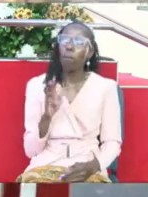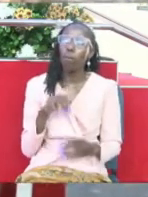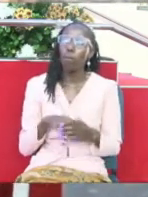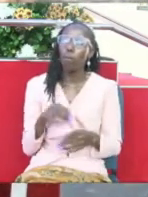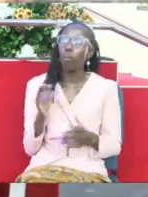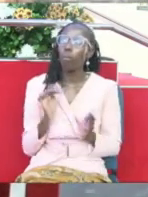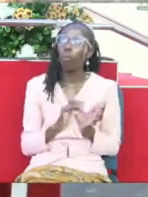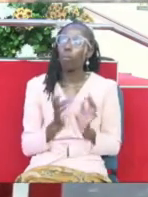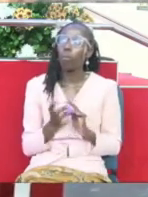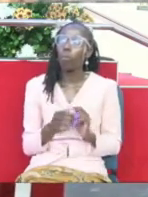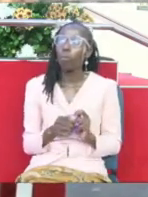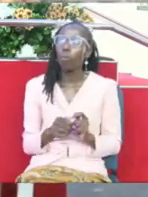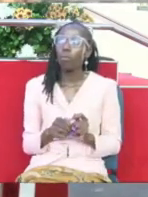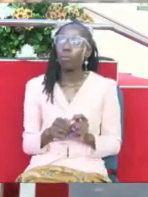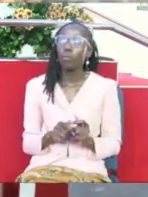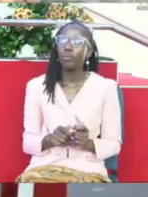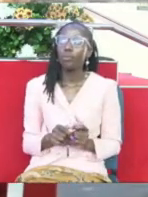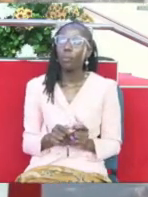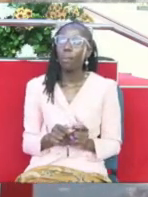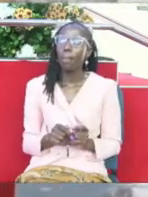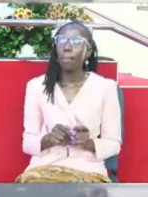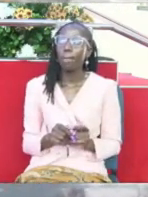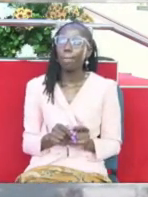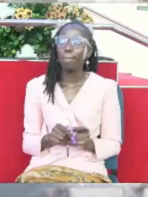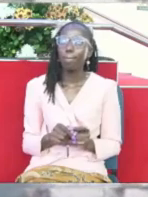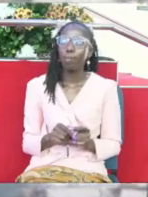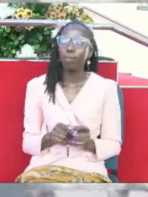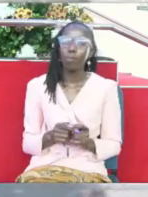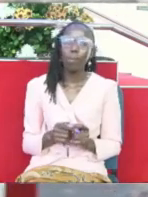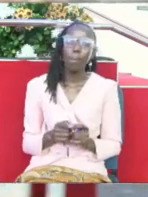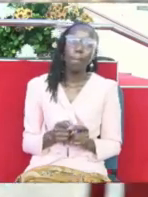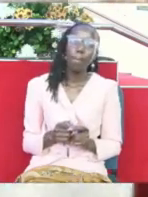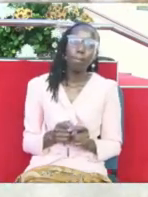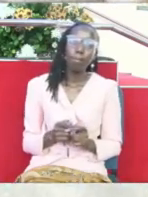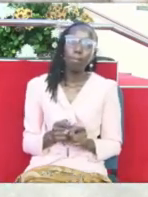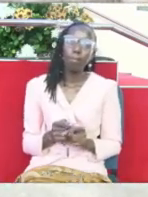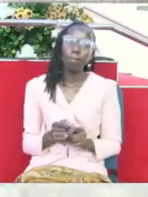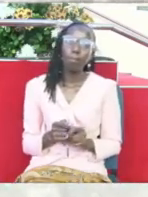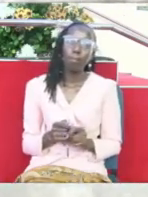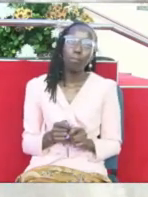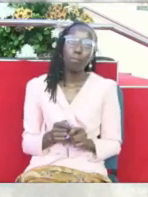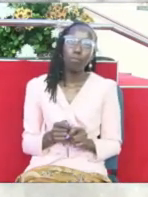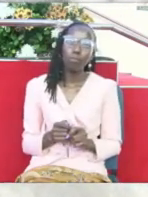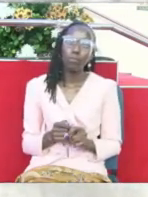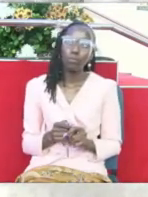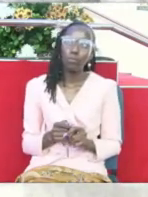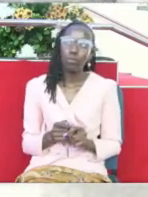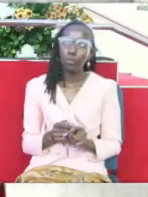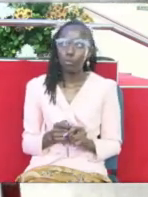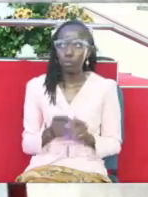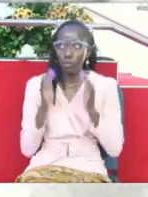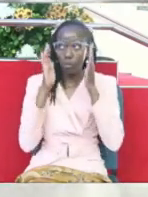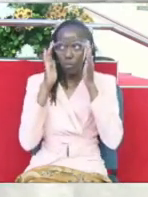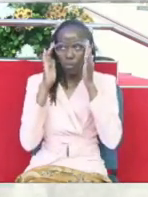basi alikuwa mwenye nguvu. Though he was small. And so he gets into the battlefield. Na hivyo basi anaingia kwenye uwanja